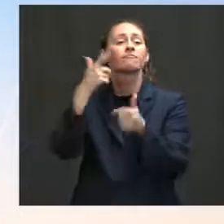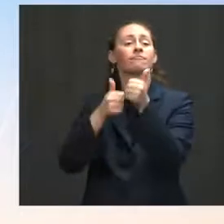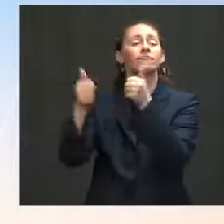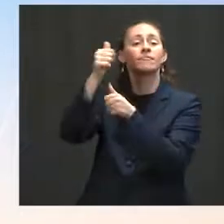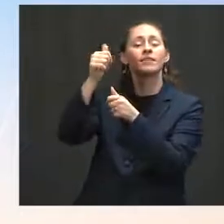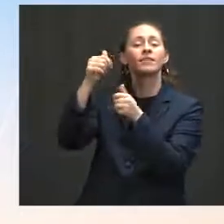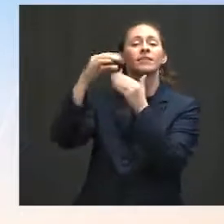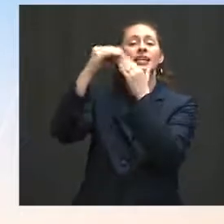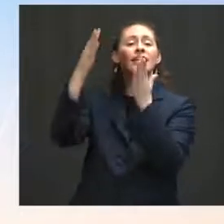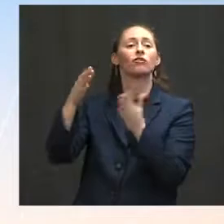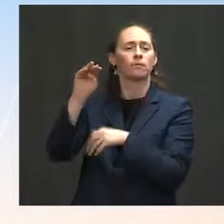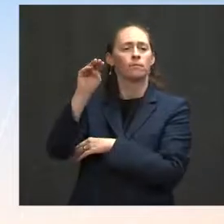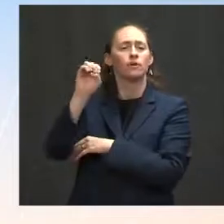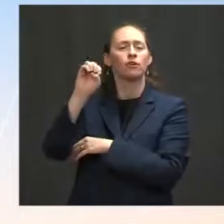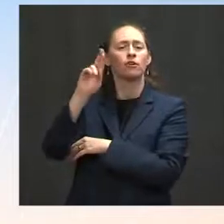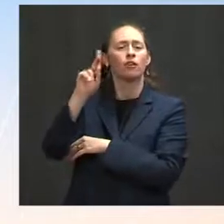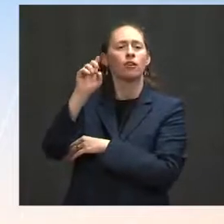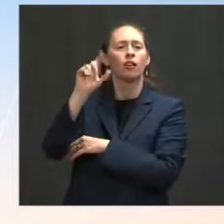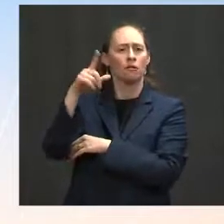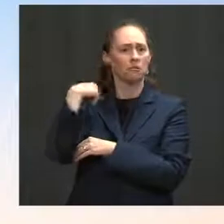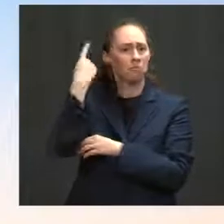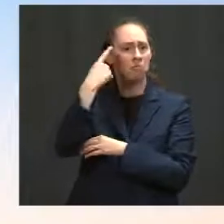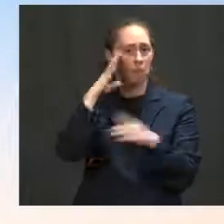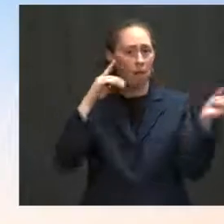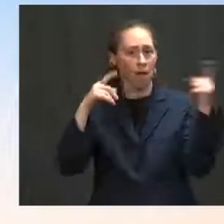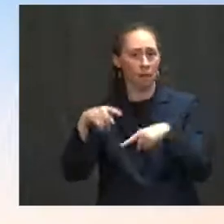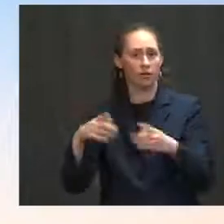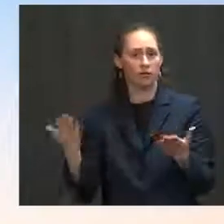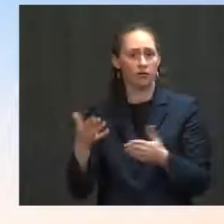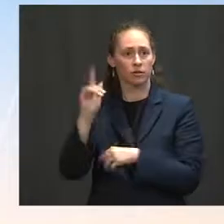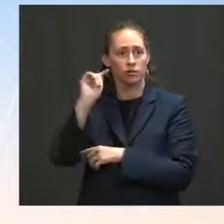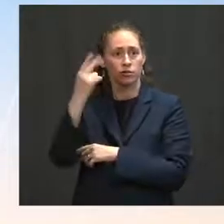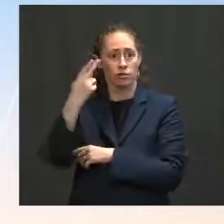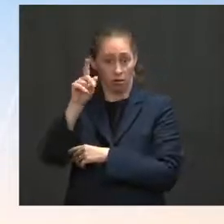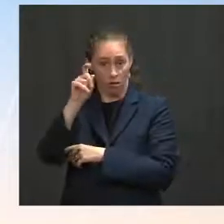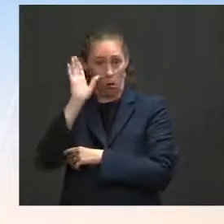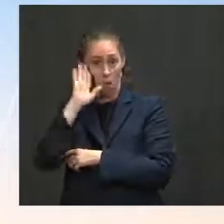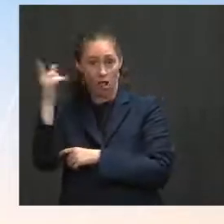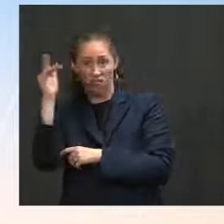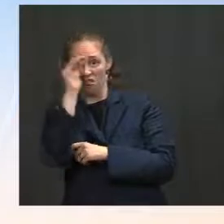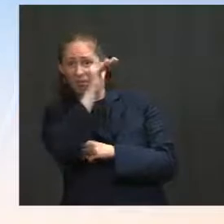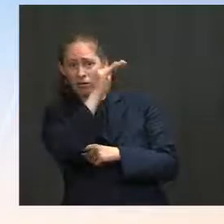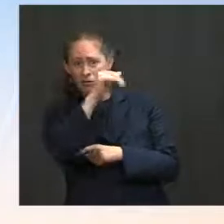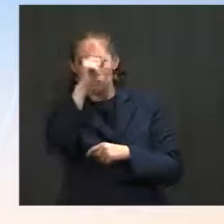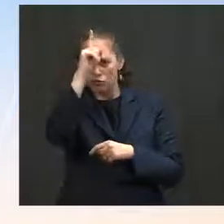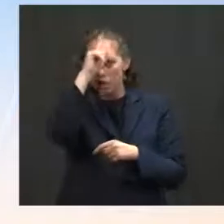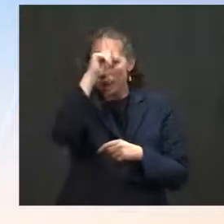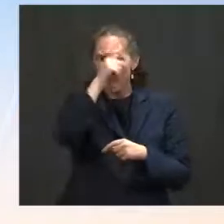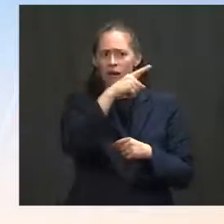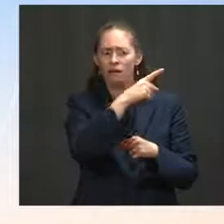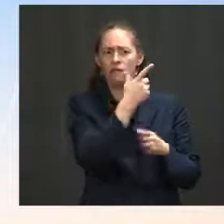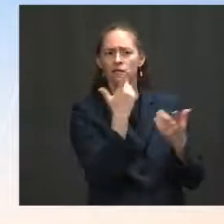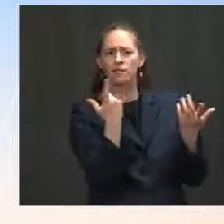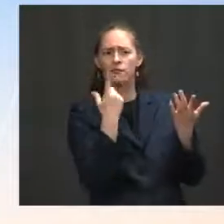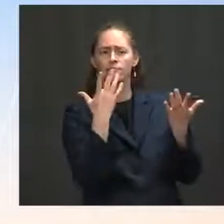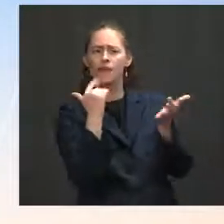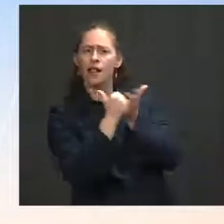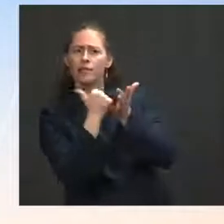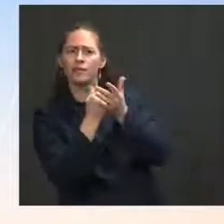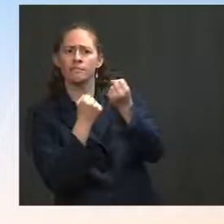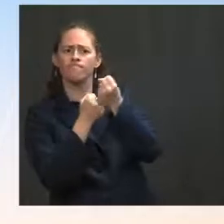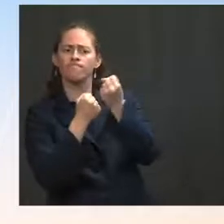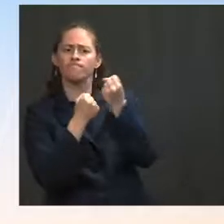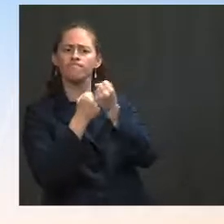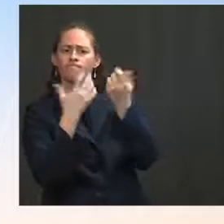Biden ask Germany and other countries that are involved to stand with him in a response to